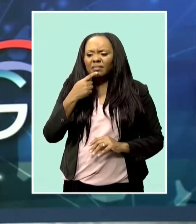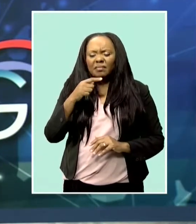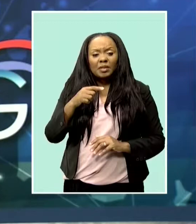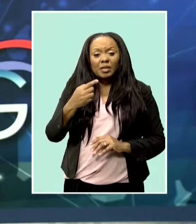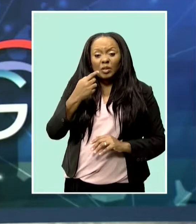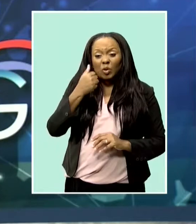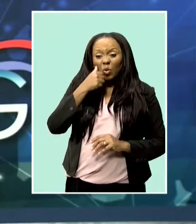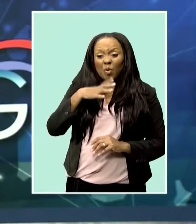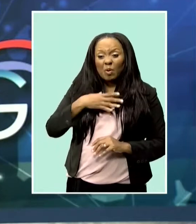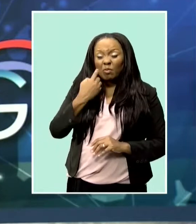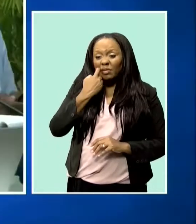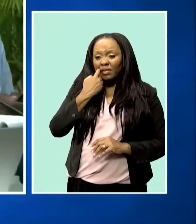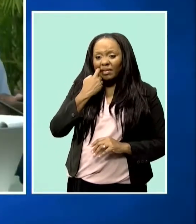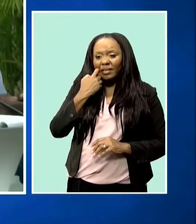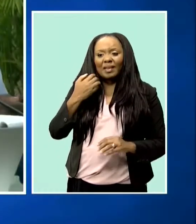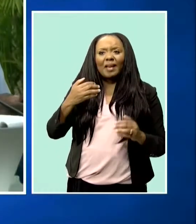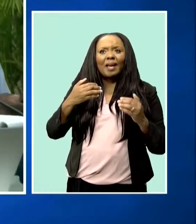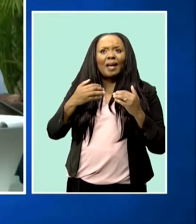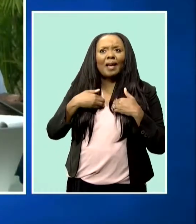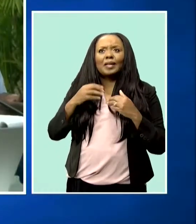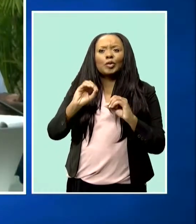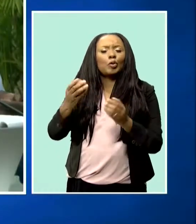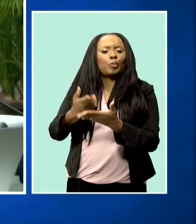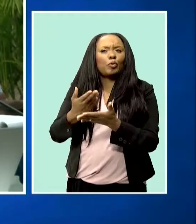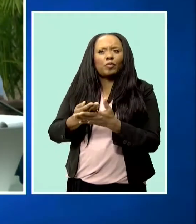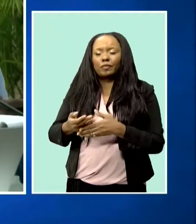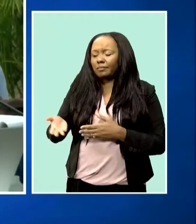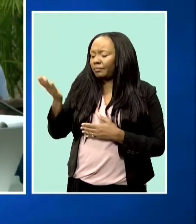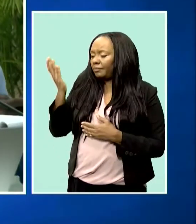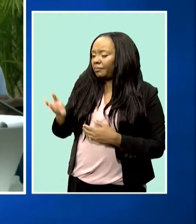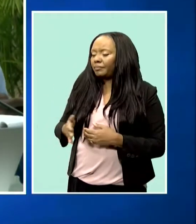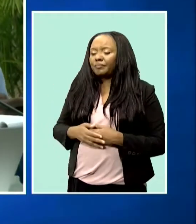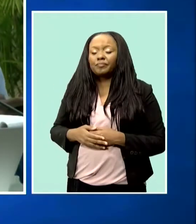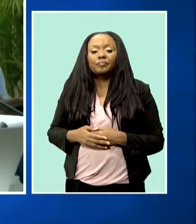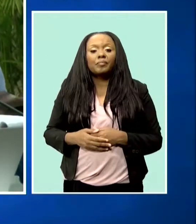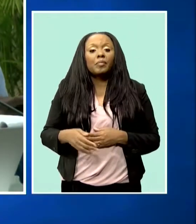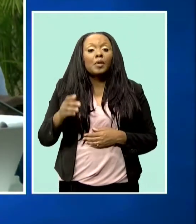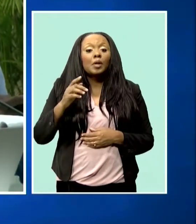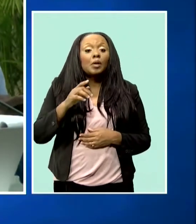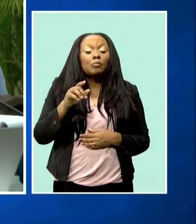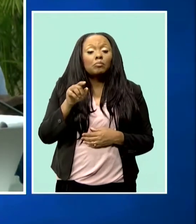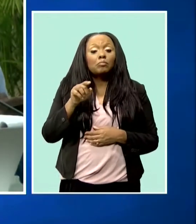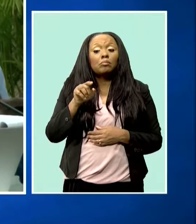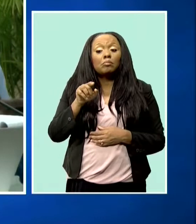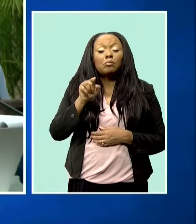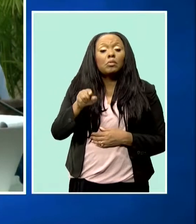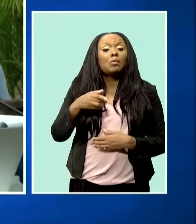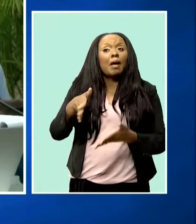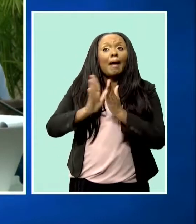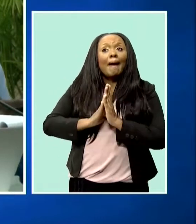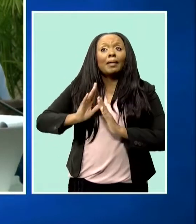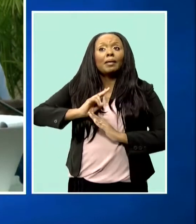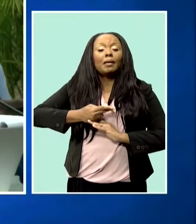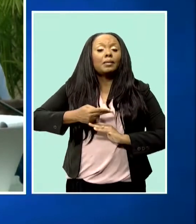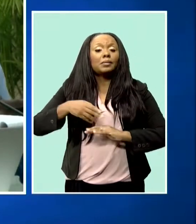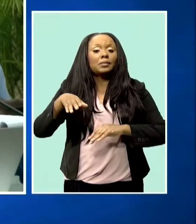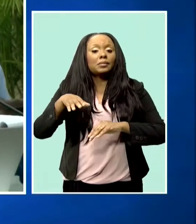basis. The applicant is being asked to refile a depreciation on the basis of the 2009